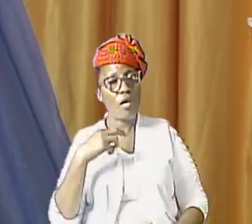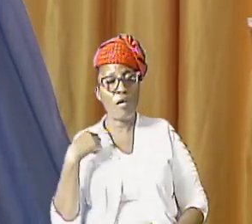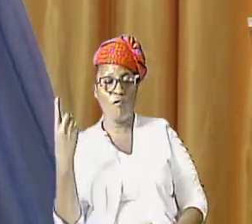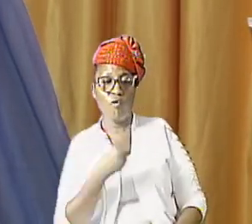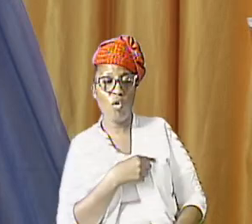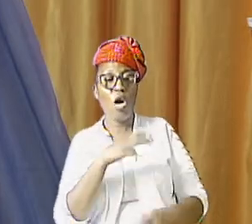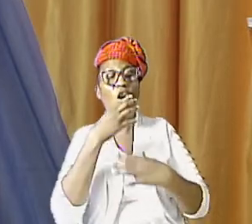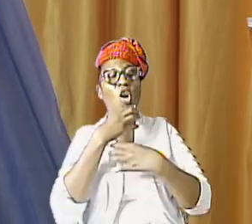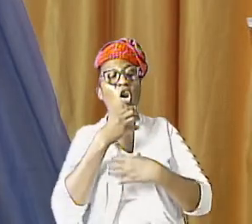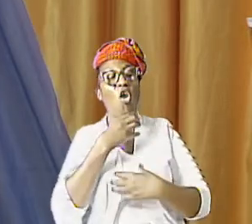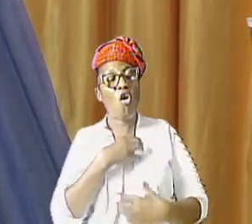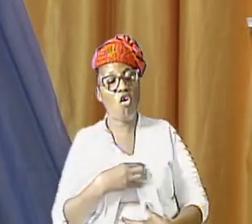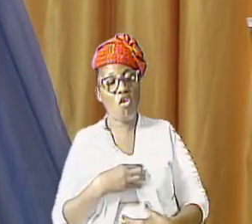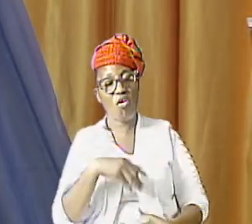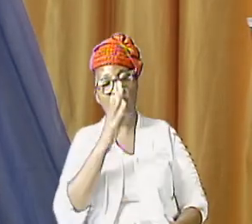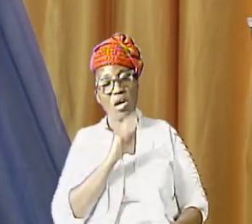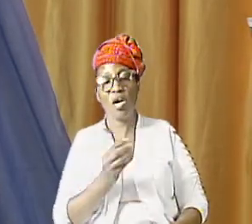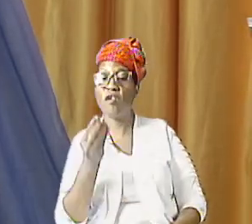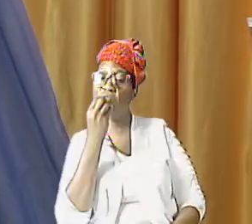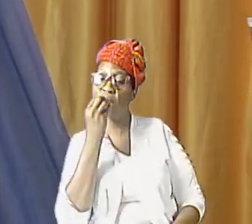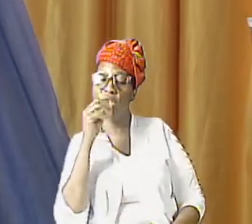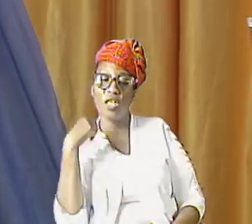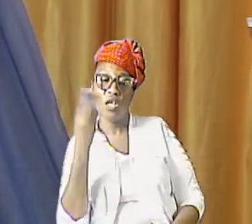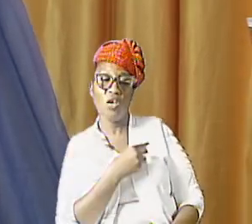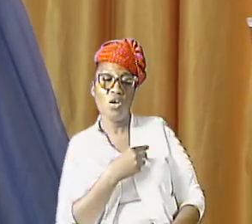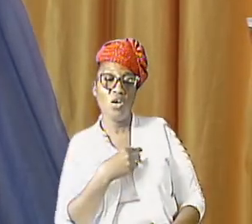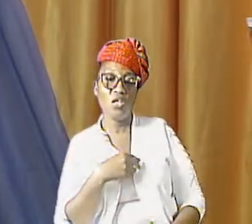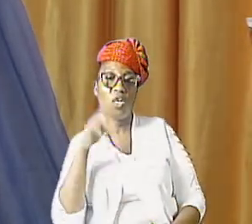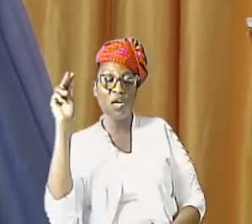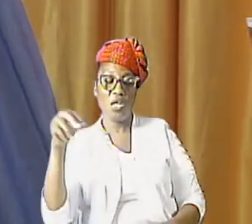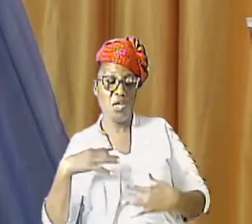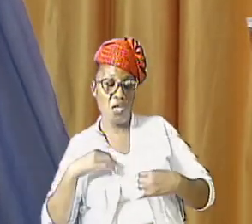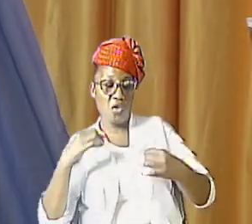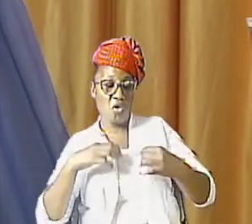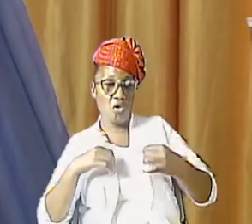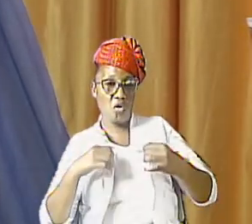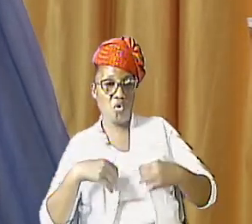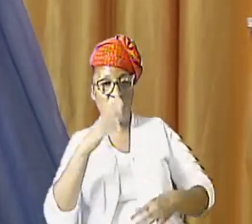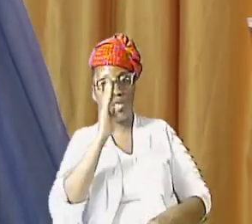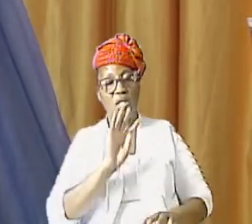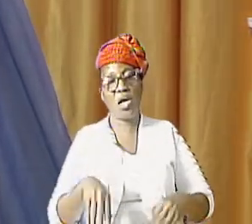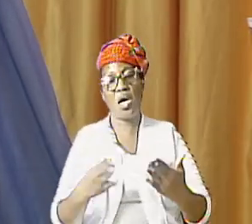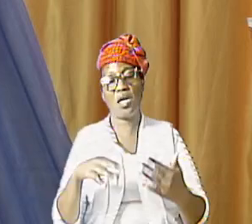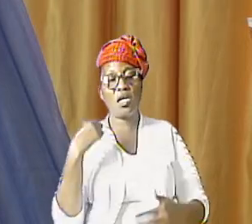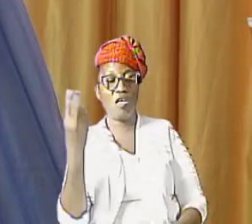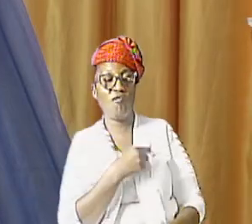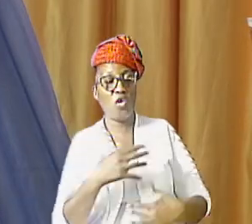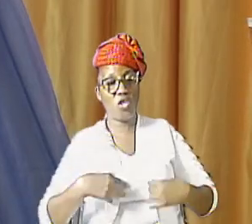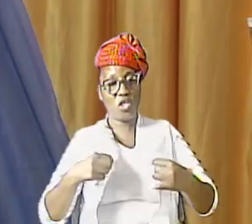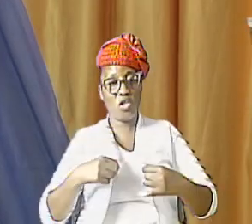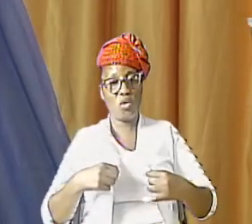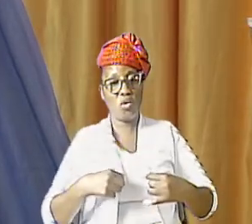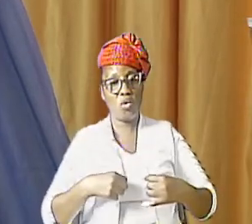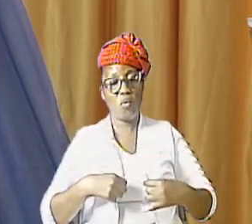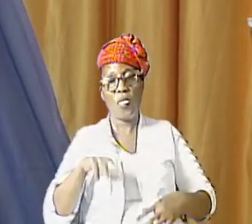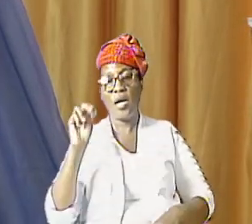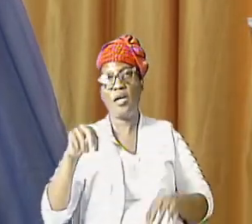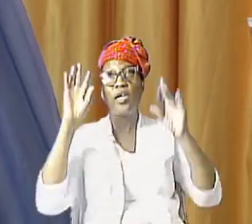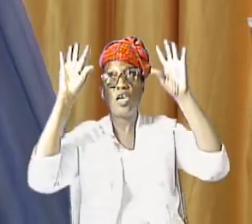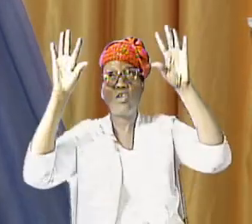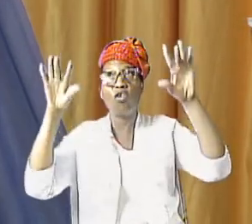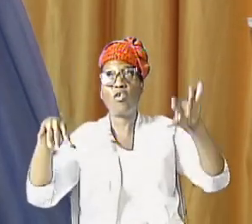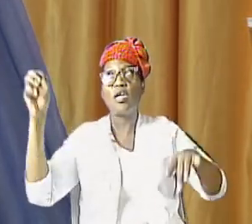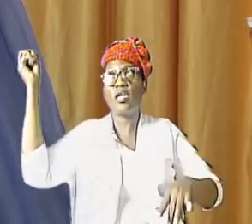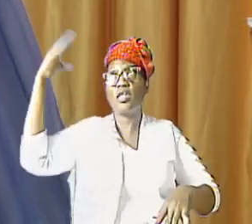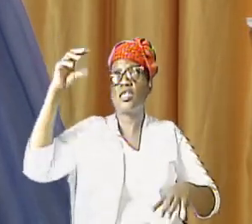If we are hungry, he feeds us. If we need to be clothed, he gives us clothing. If we need rain and